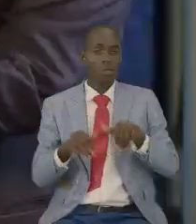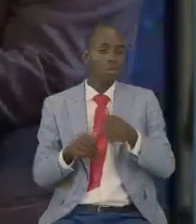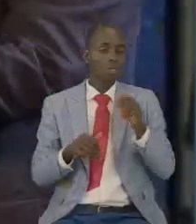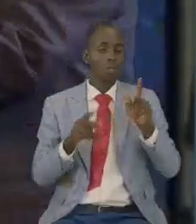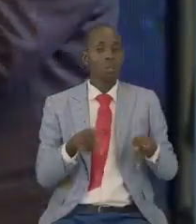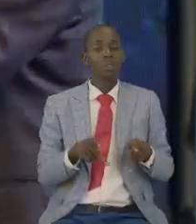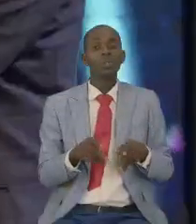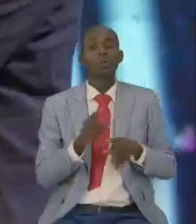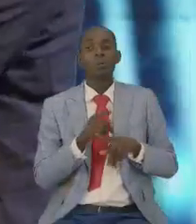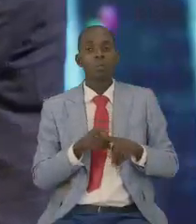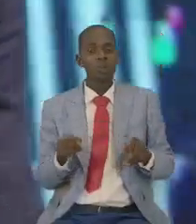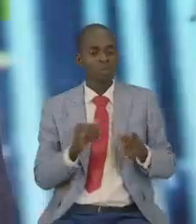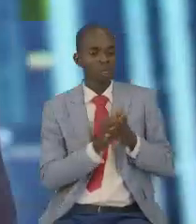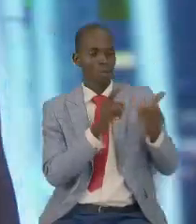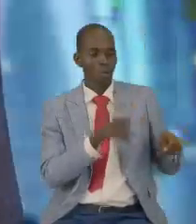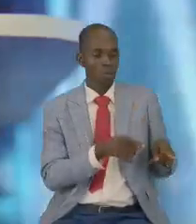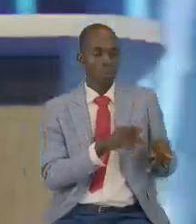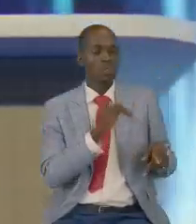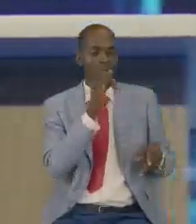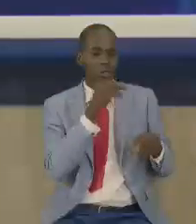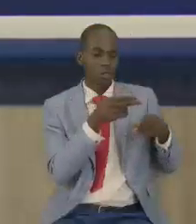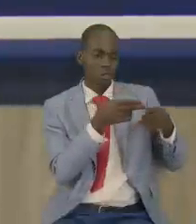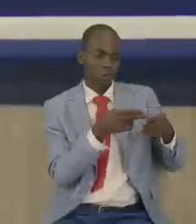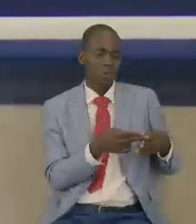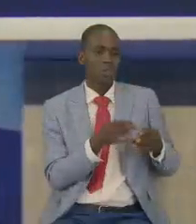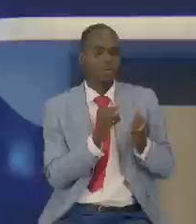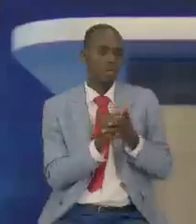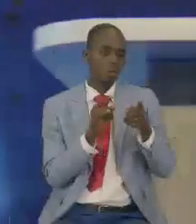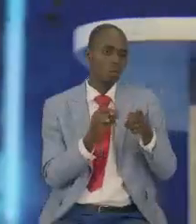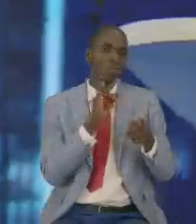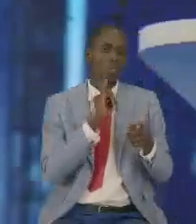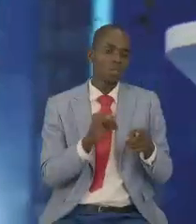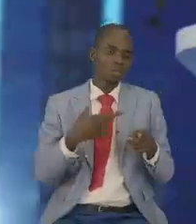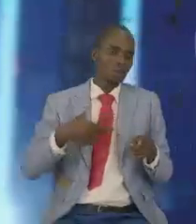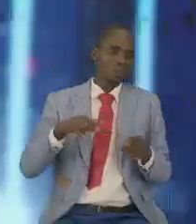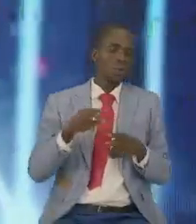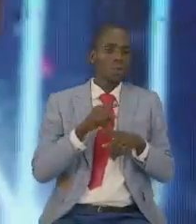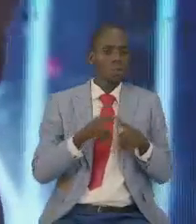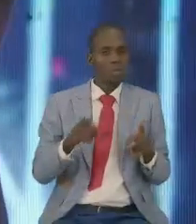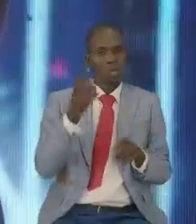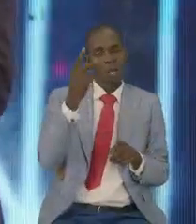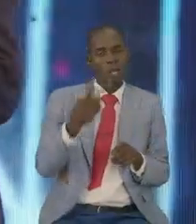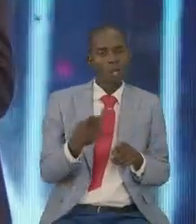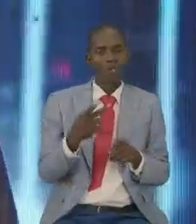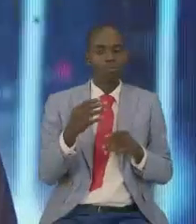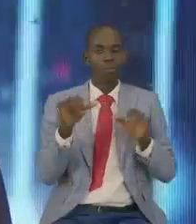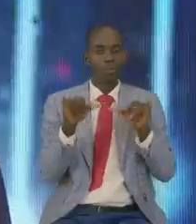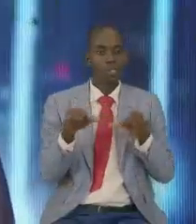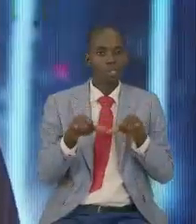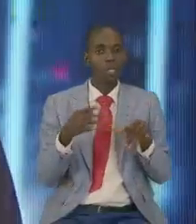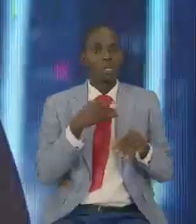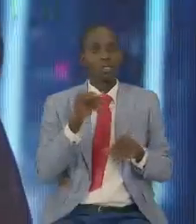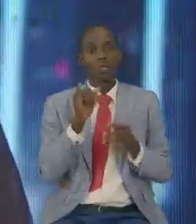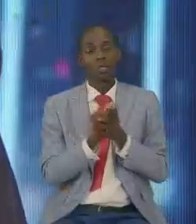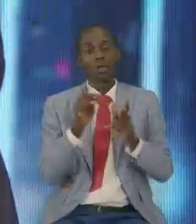a little bit taller. That one is philanthropic, and he gives money to people. All the money he gives to people will